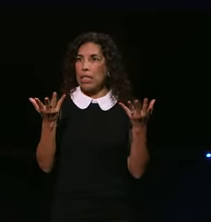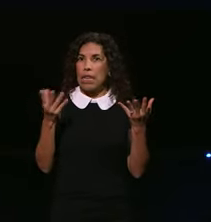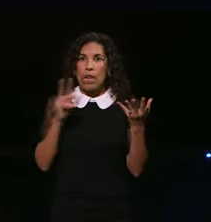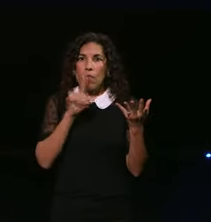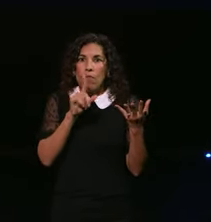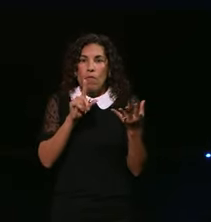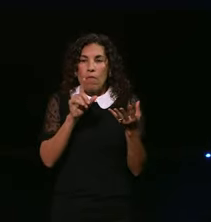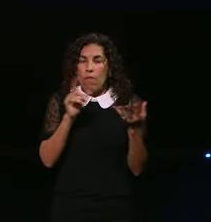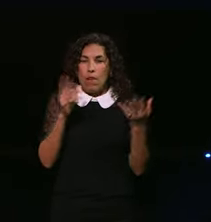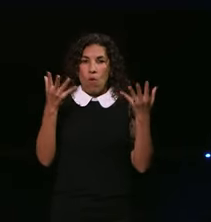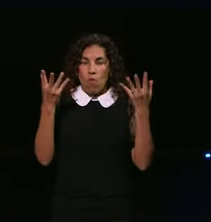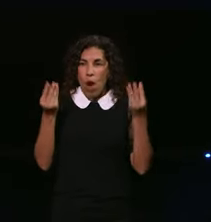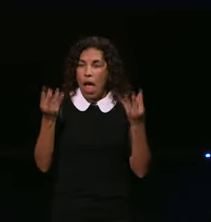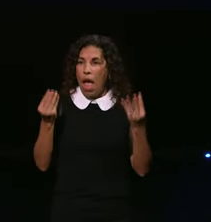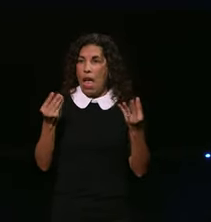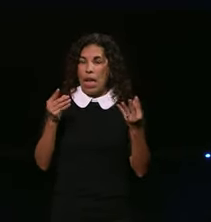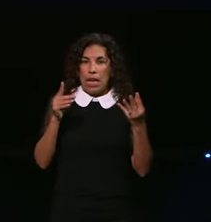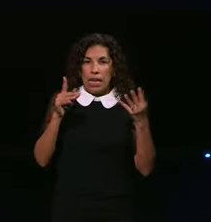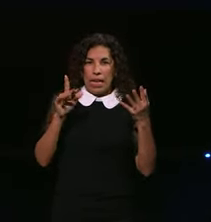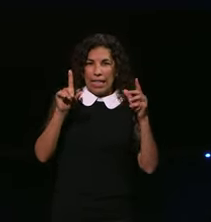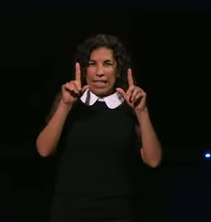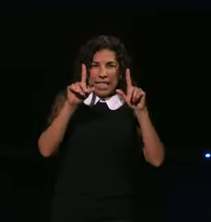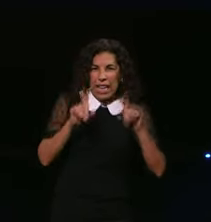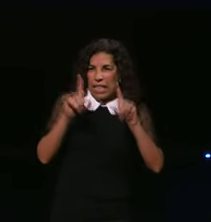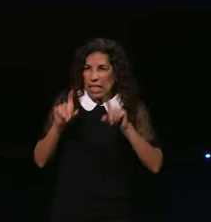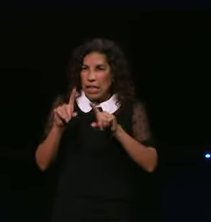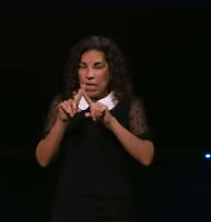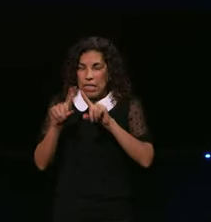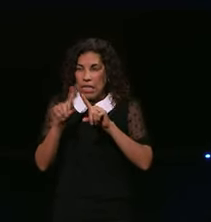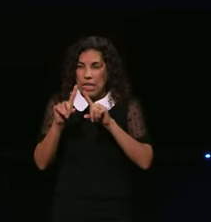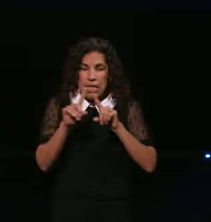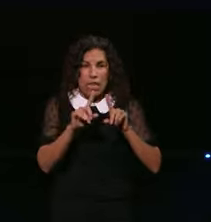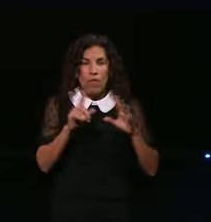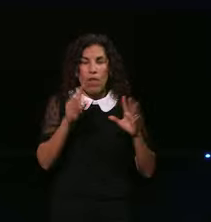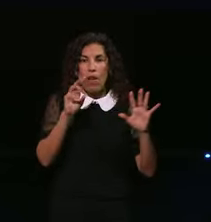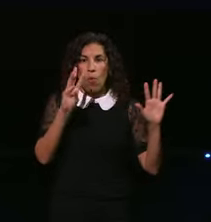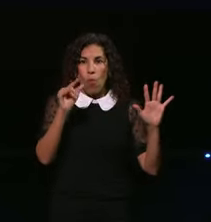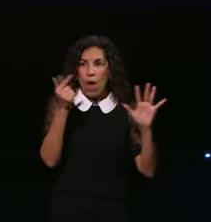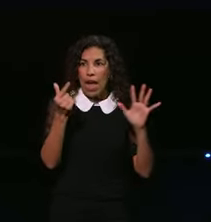he tested hair out completely on that